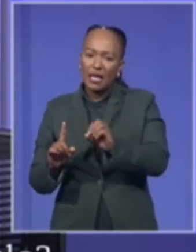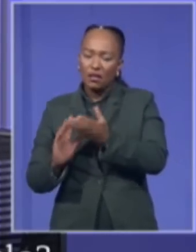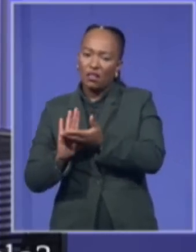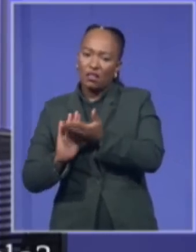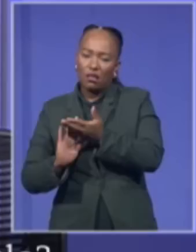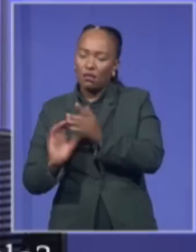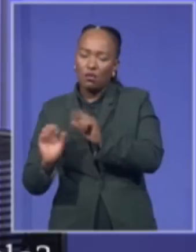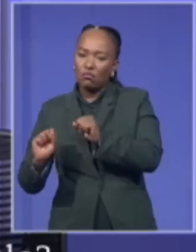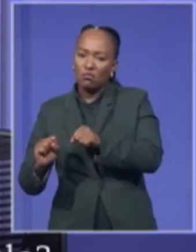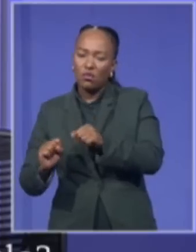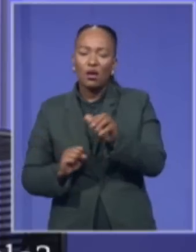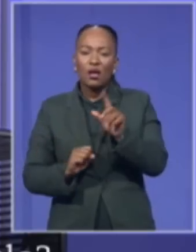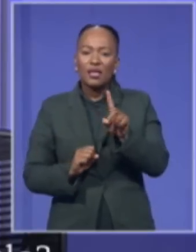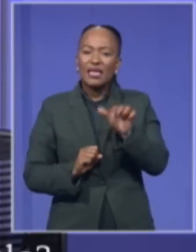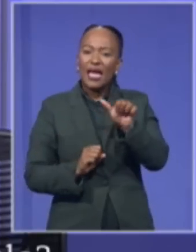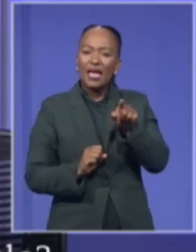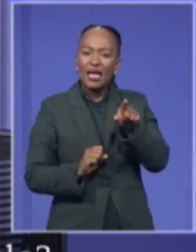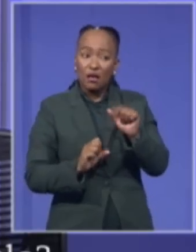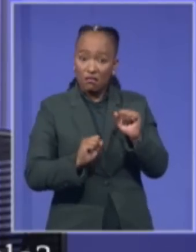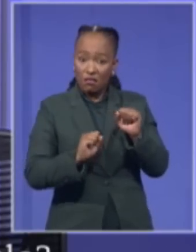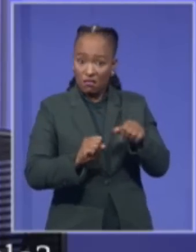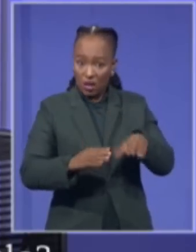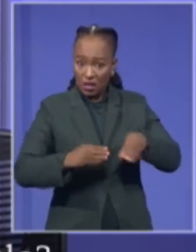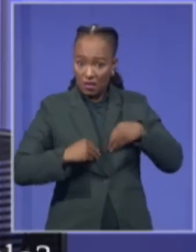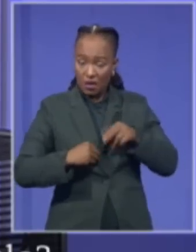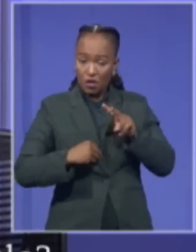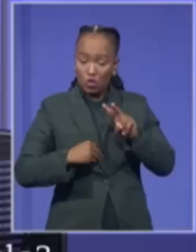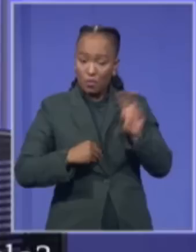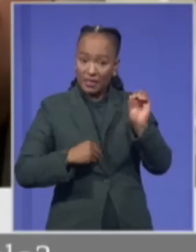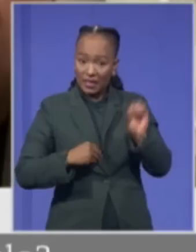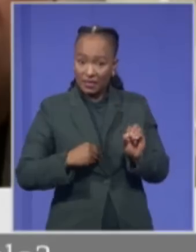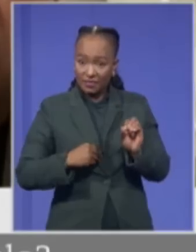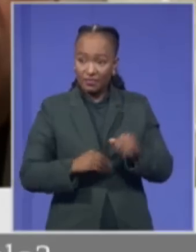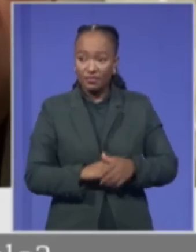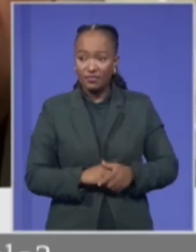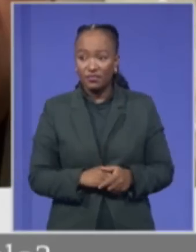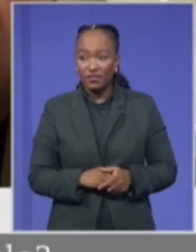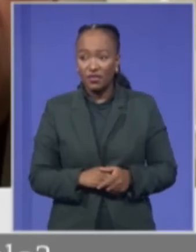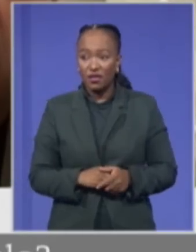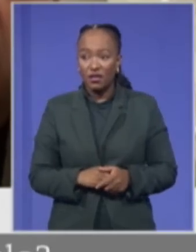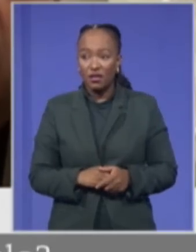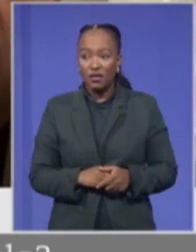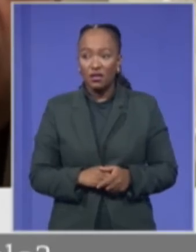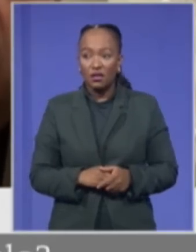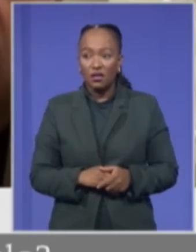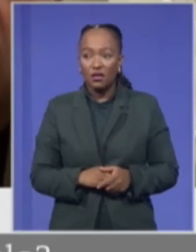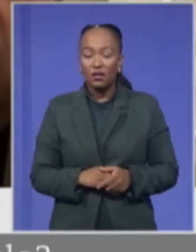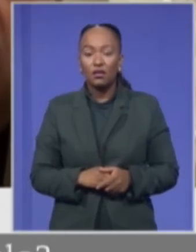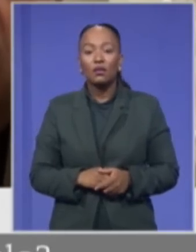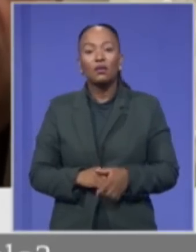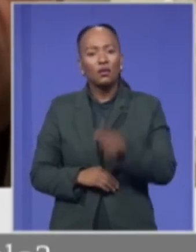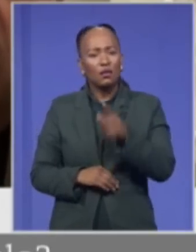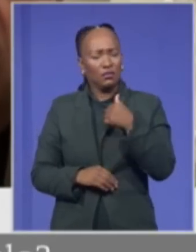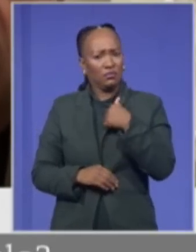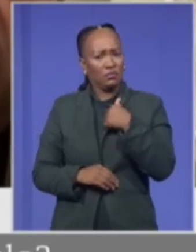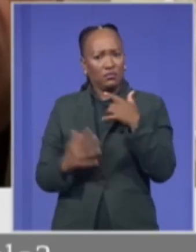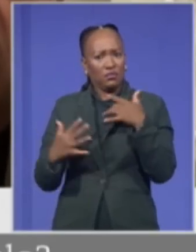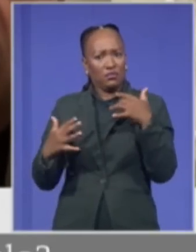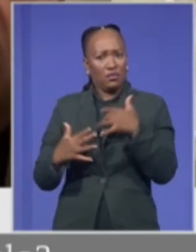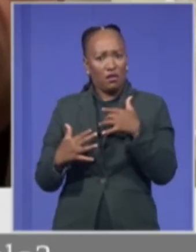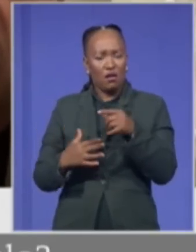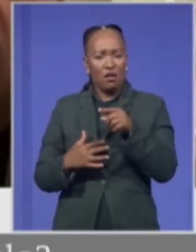kae hona le na le a dumelana le nyollo ha lekgetho ka 2%. Kwa makatsa weso hore Donald o na le sebete sa bolela ma Afrika Borwa